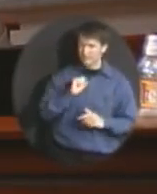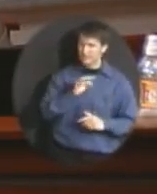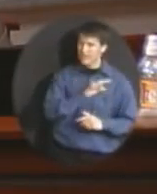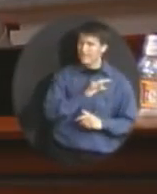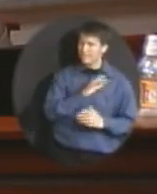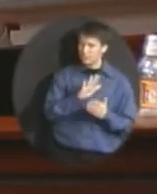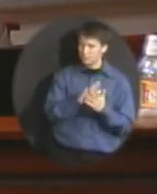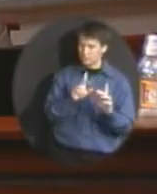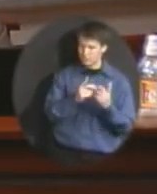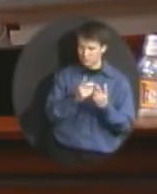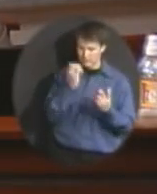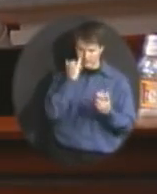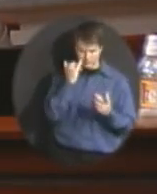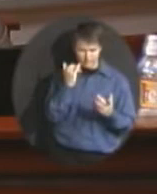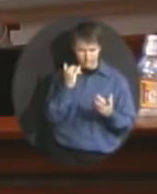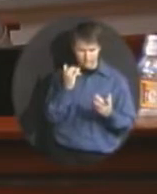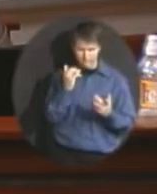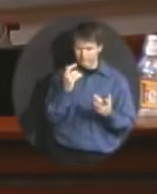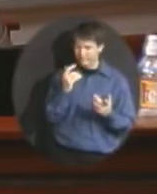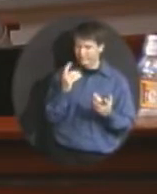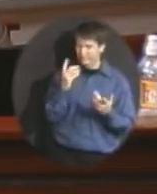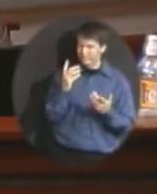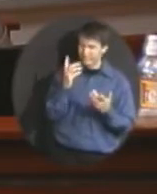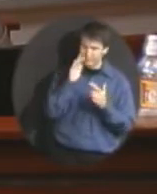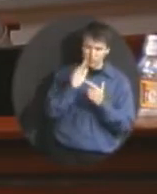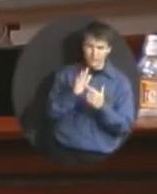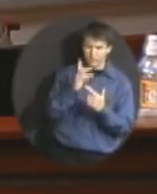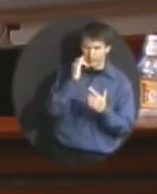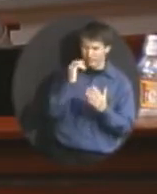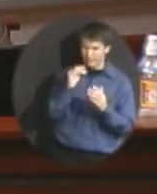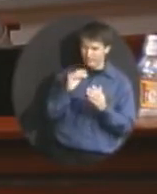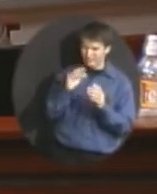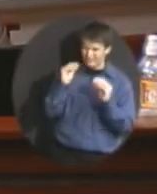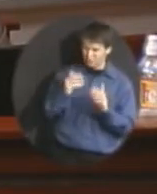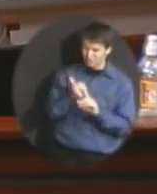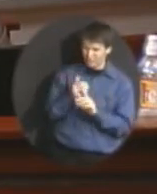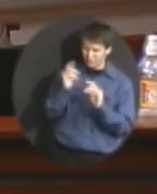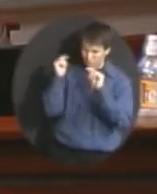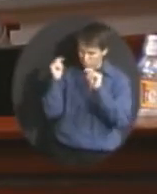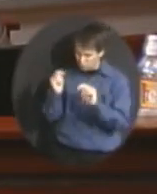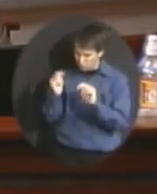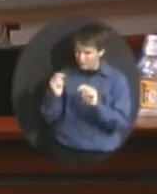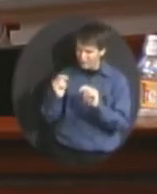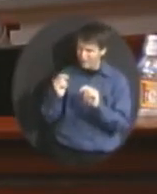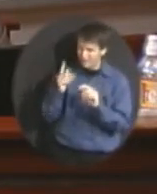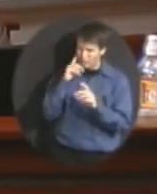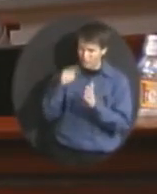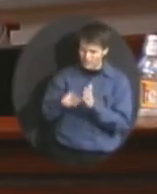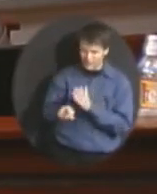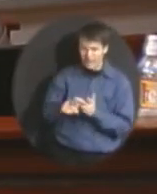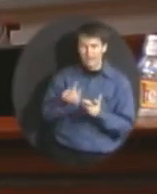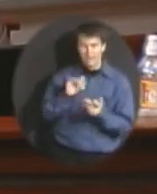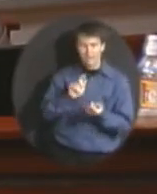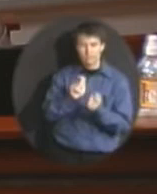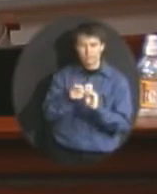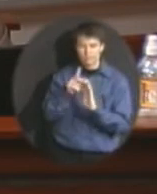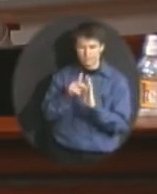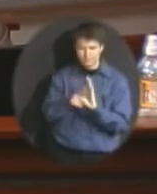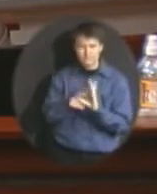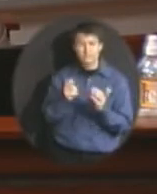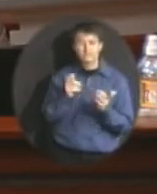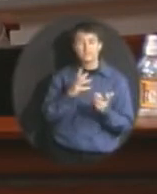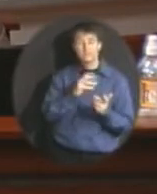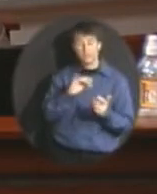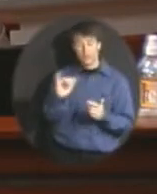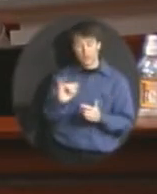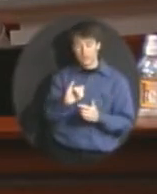if they are, for instance, tutoring for pay. And so that cleared up that policy and is a little bit of a change. And then the same way in